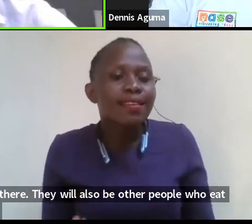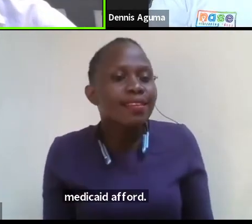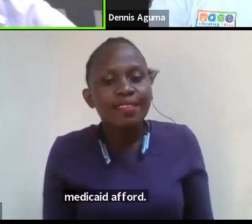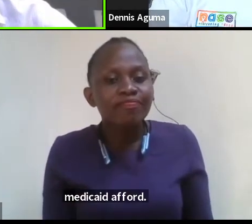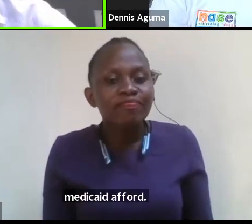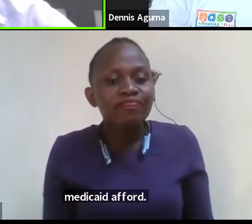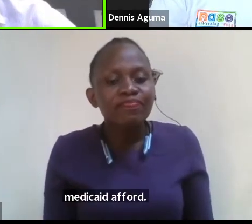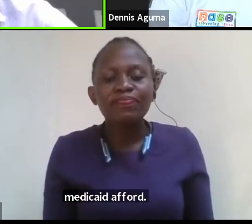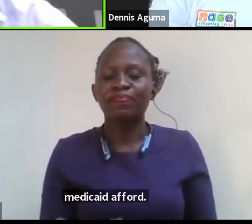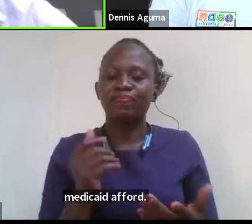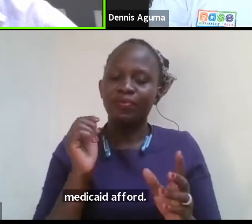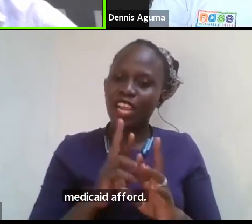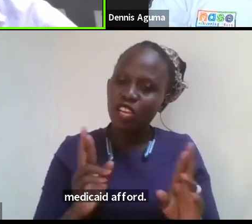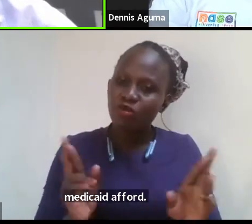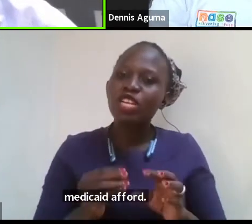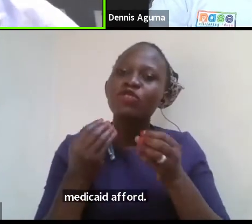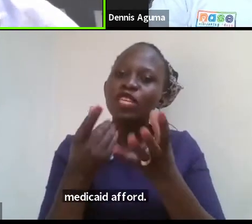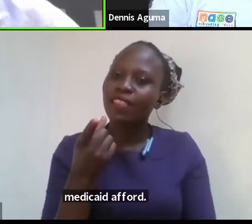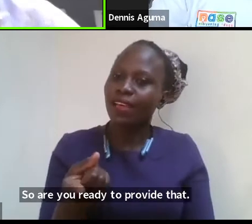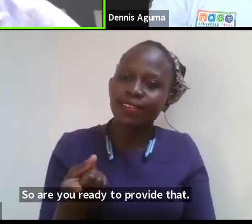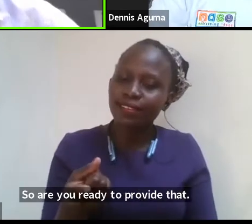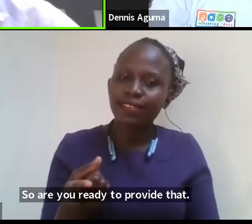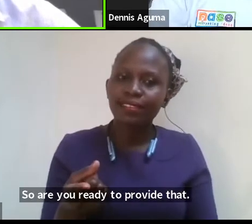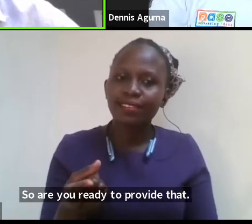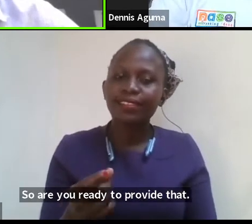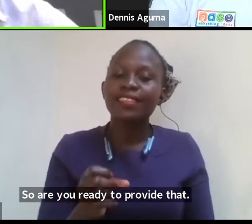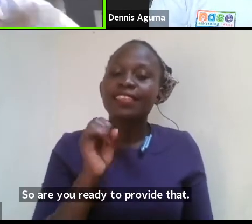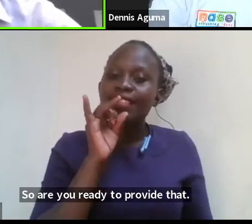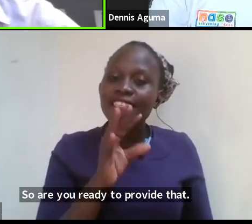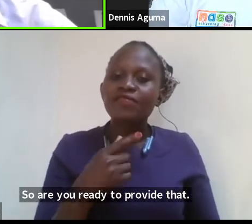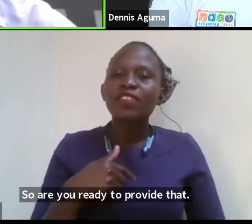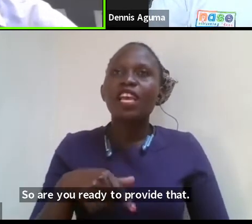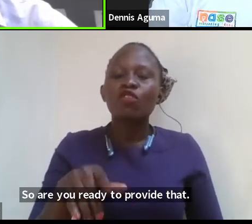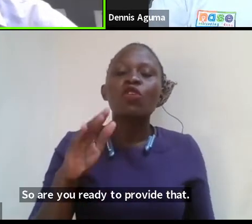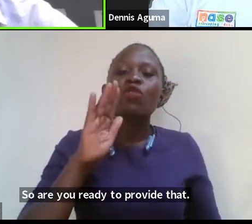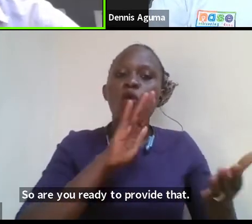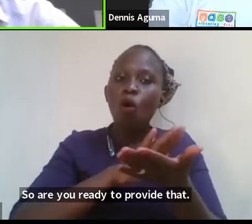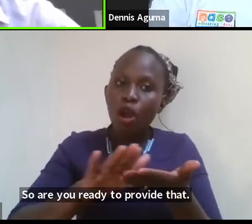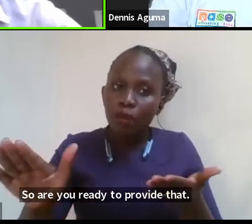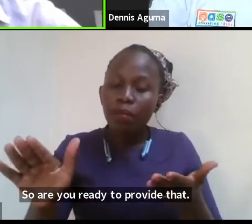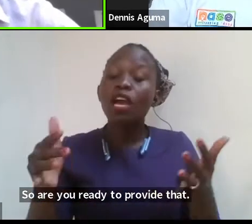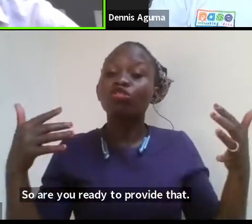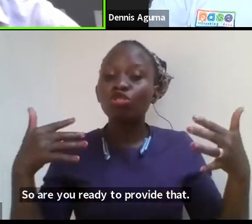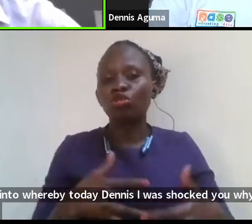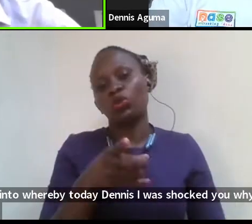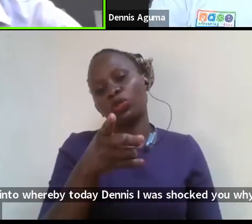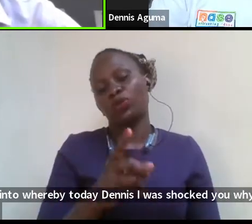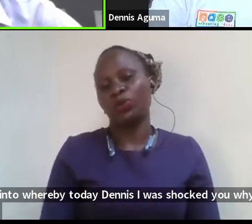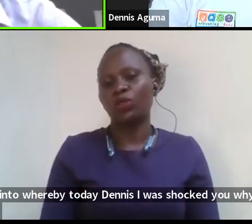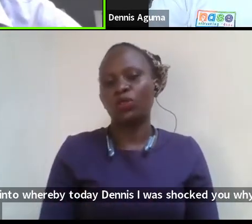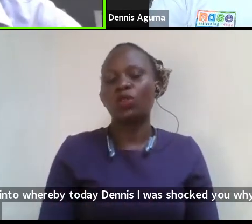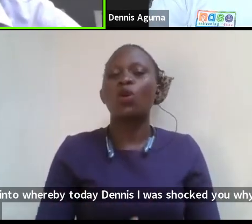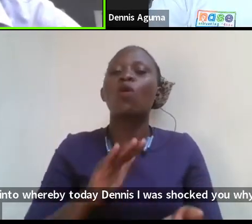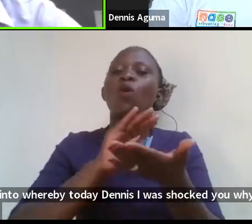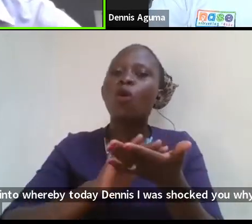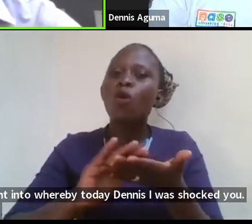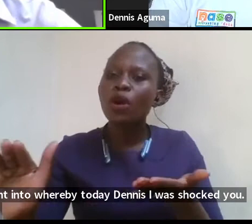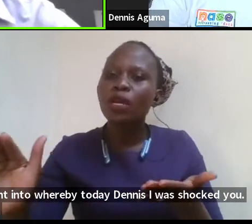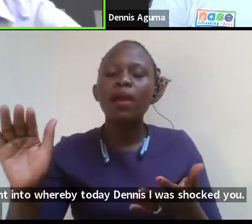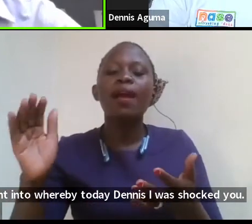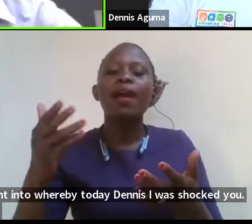that? If I went into Hoima today, Dennis, I'll shock you. Hoima does not have the